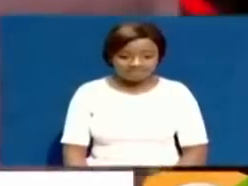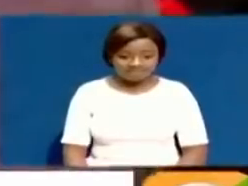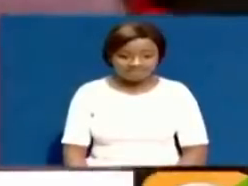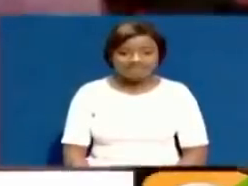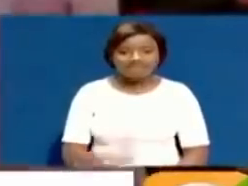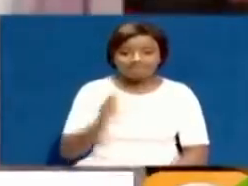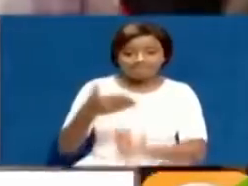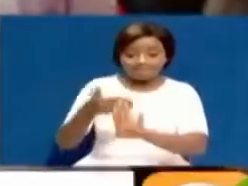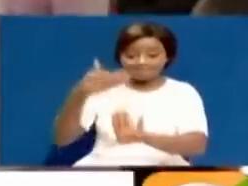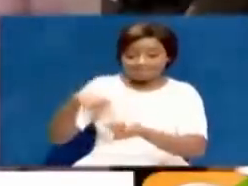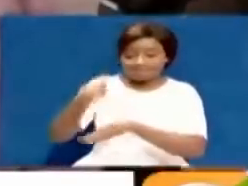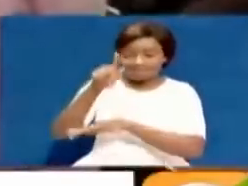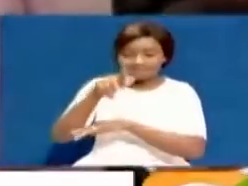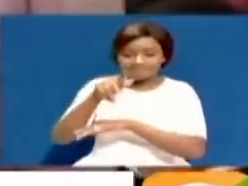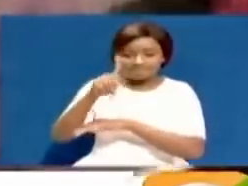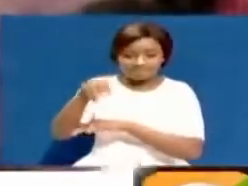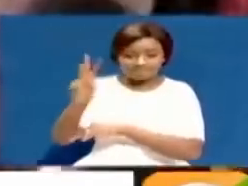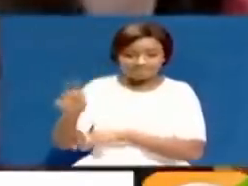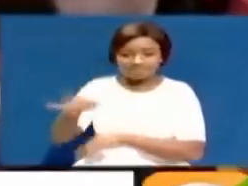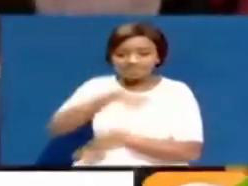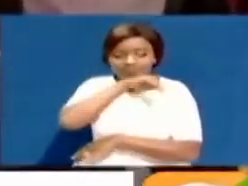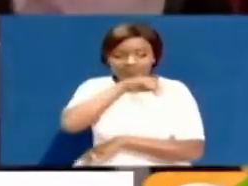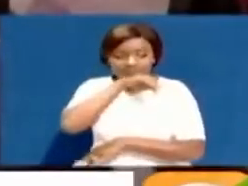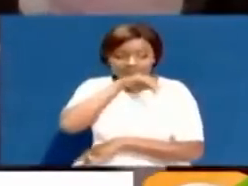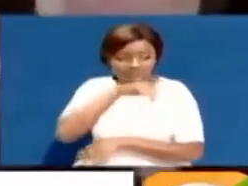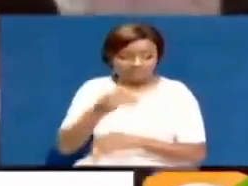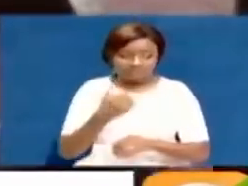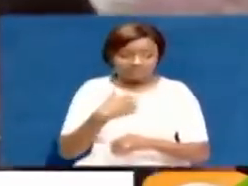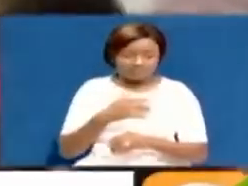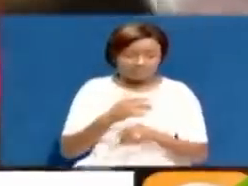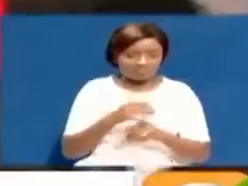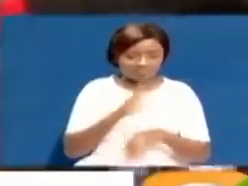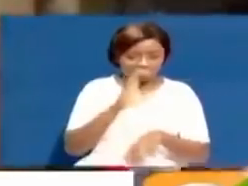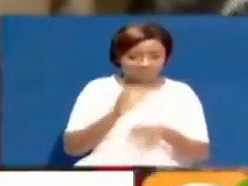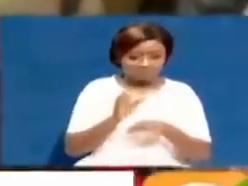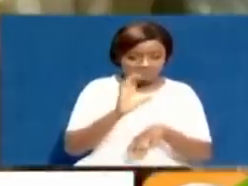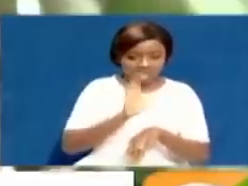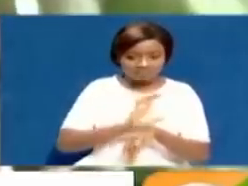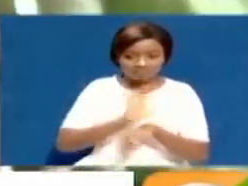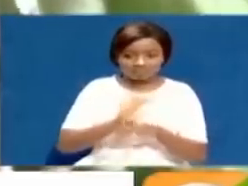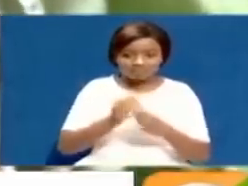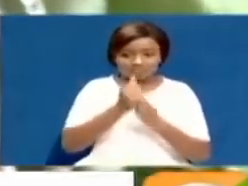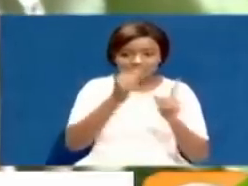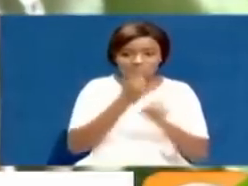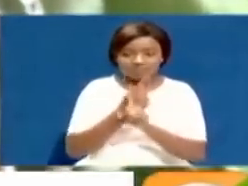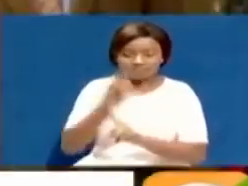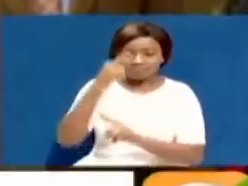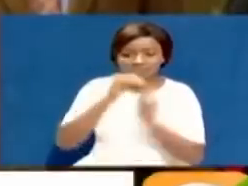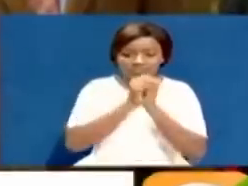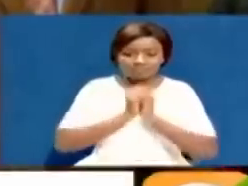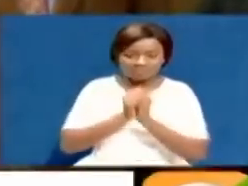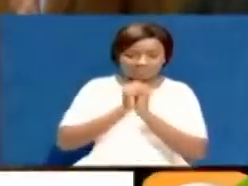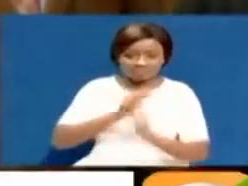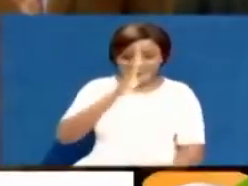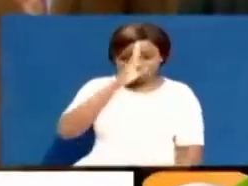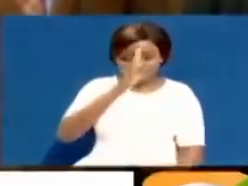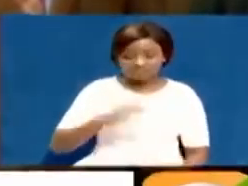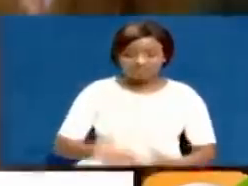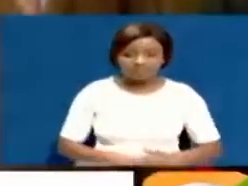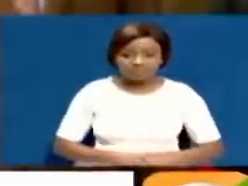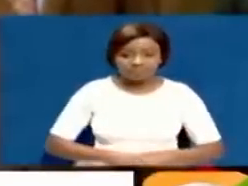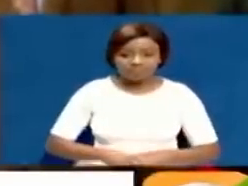The former Prime Minister joined worshippers at the Christian Churches International, Narok County, for a Sunday service.